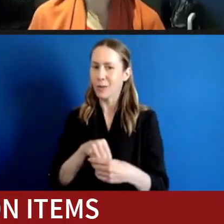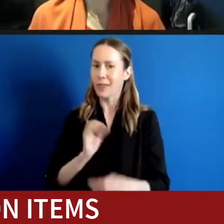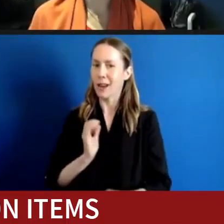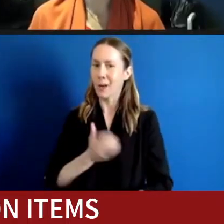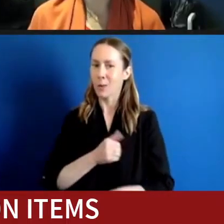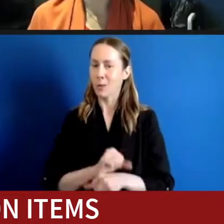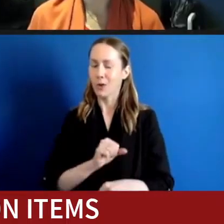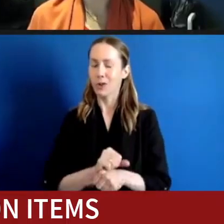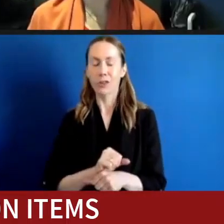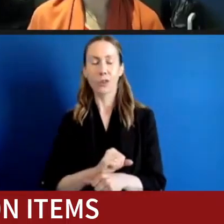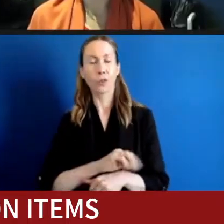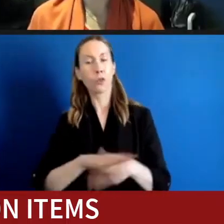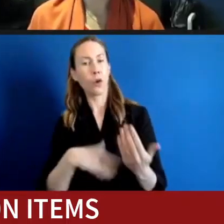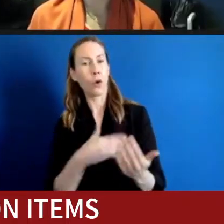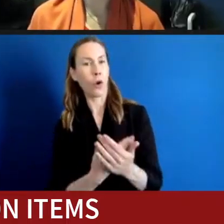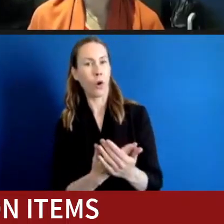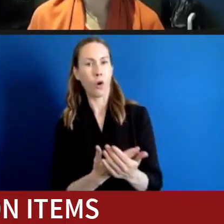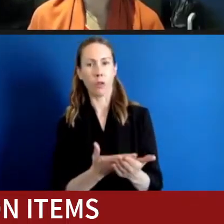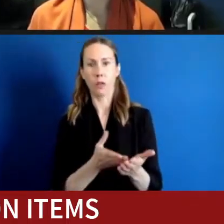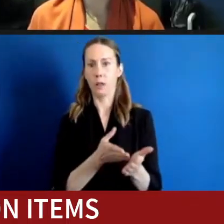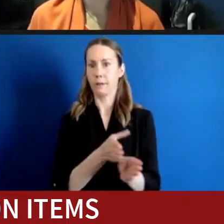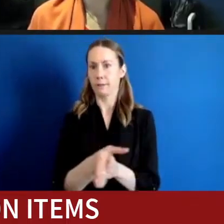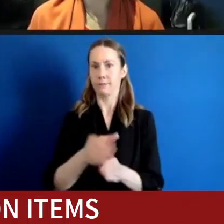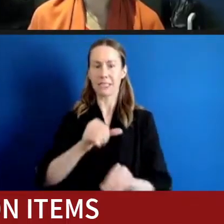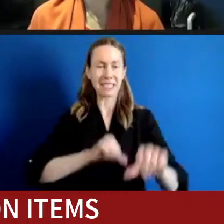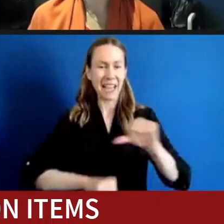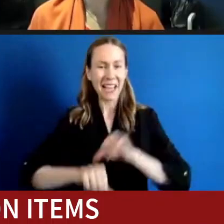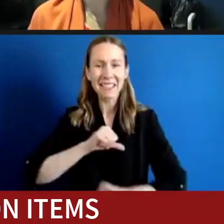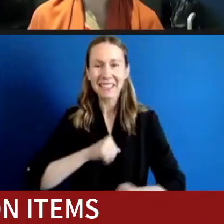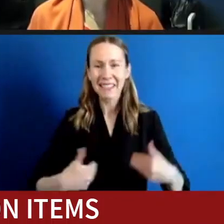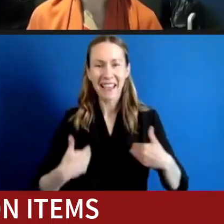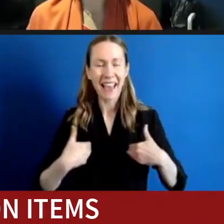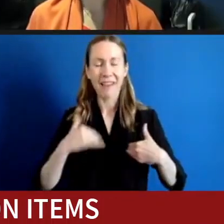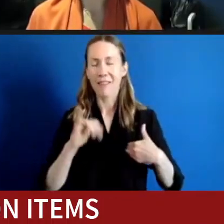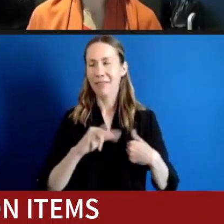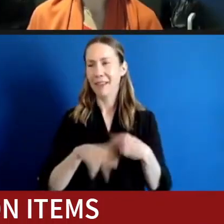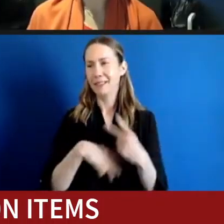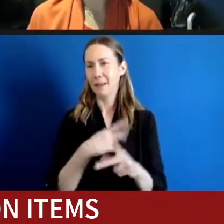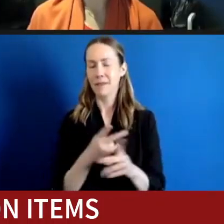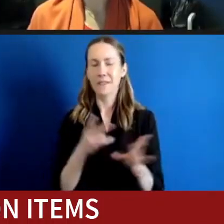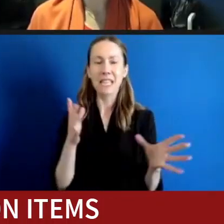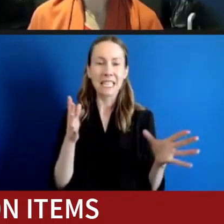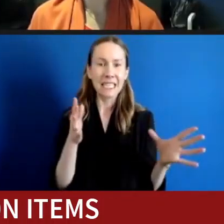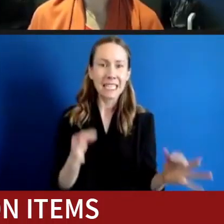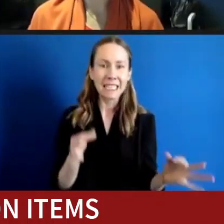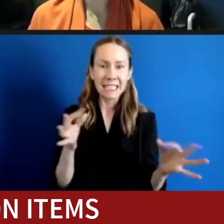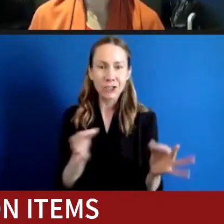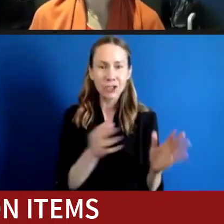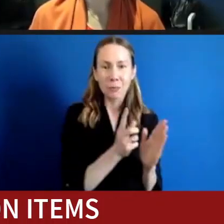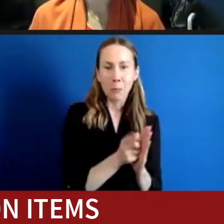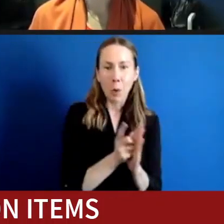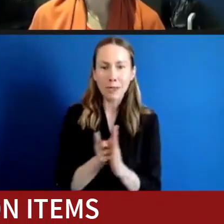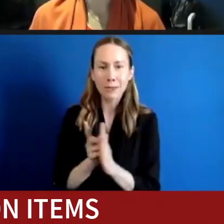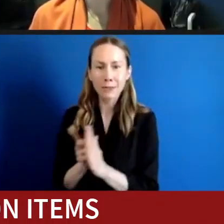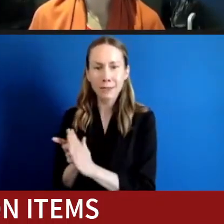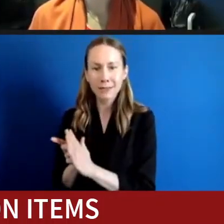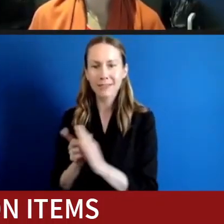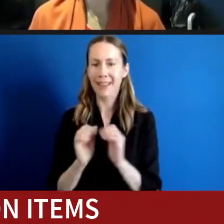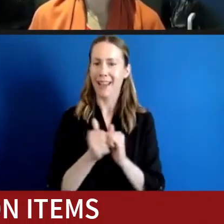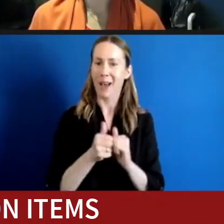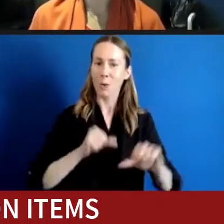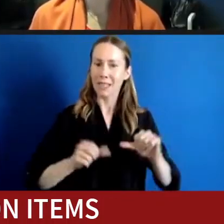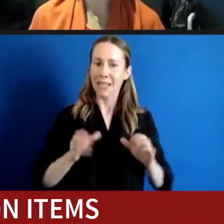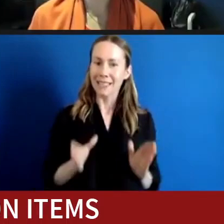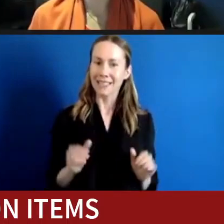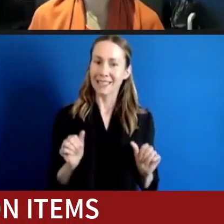all of science has these kind of decision points, and the way that scientists can and